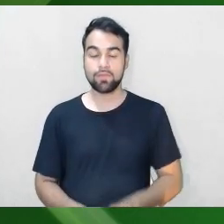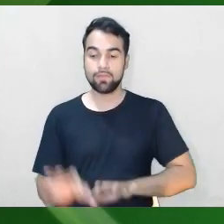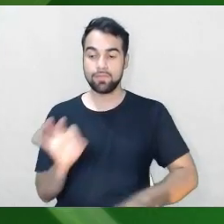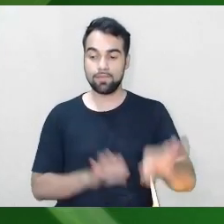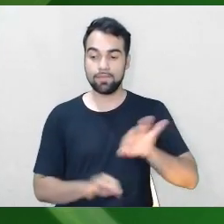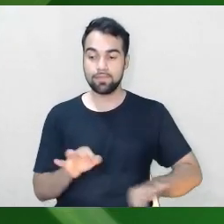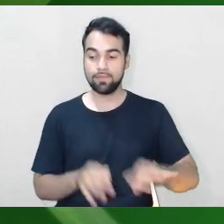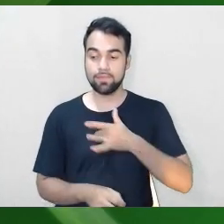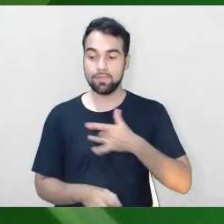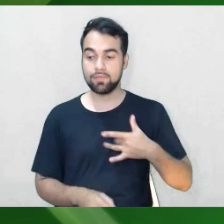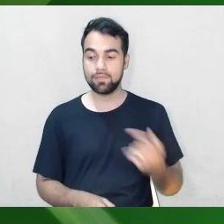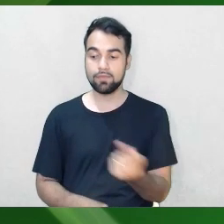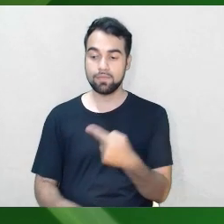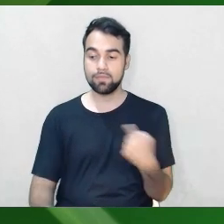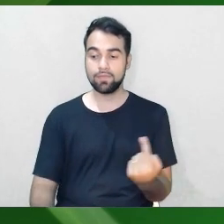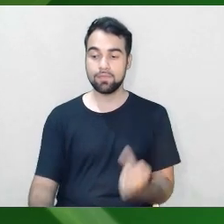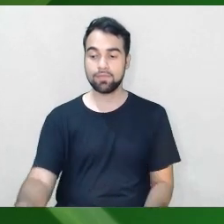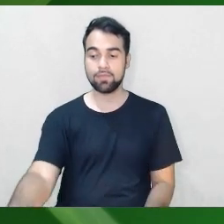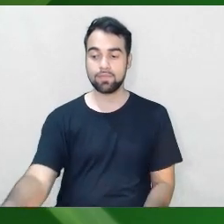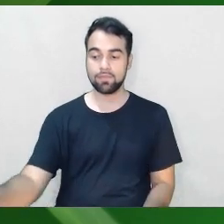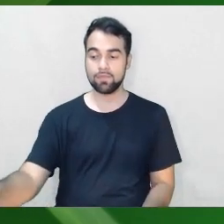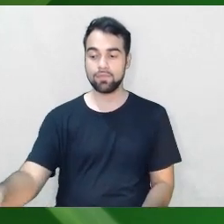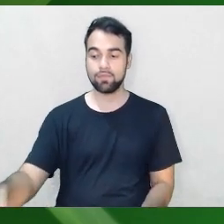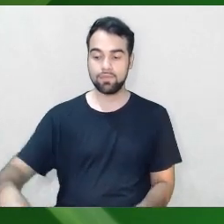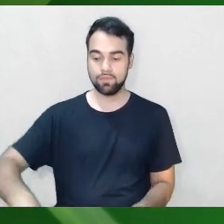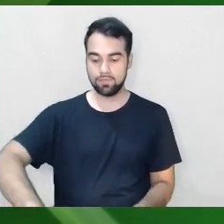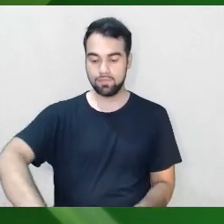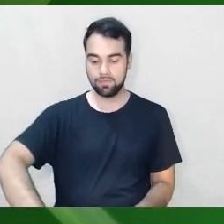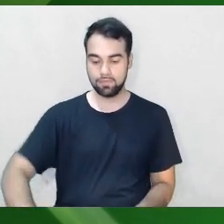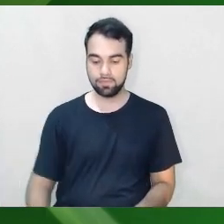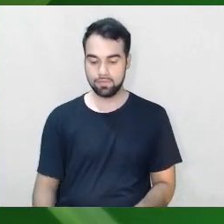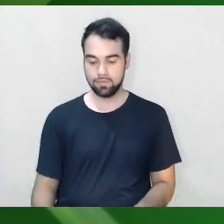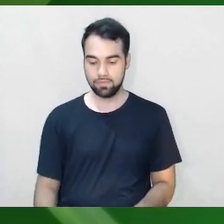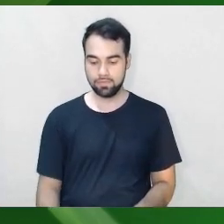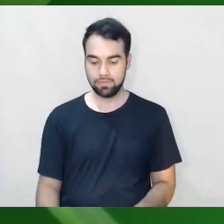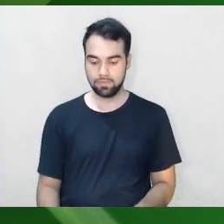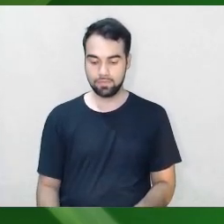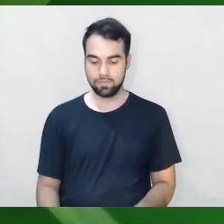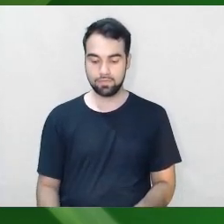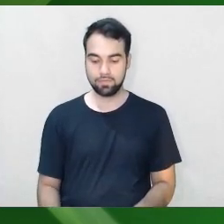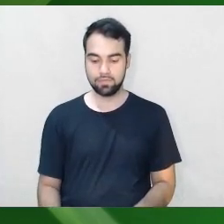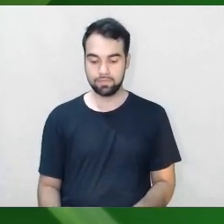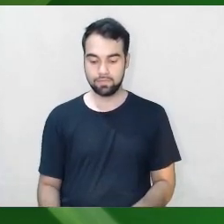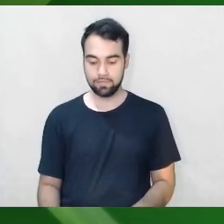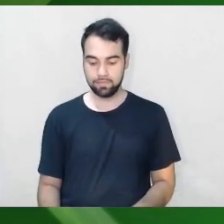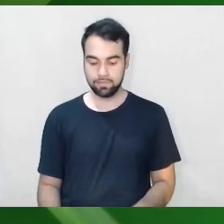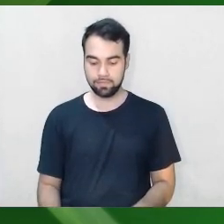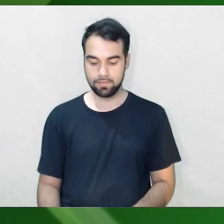a health plan for us and also a trade union for us. I think the health plan is good